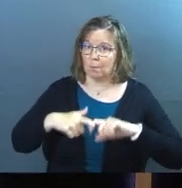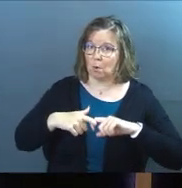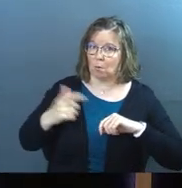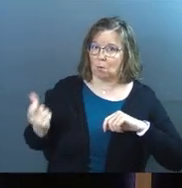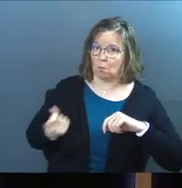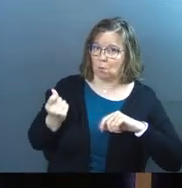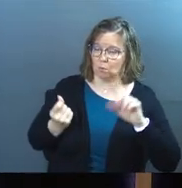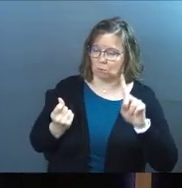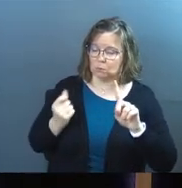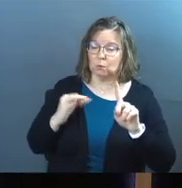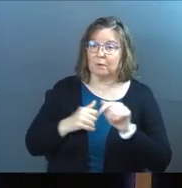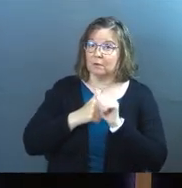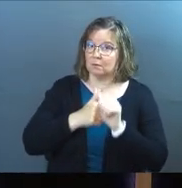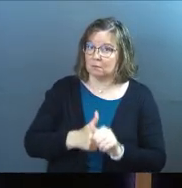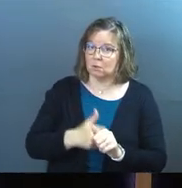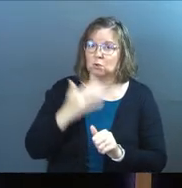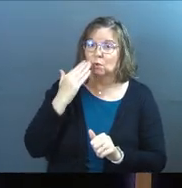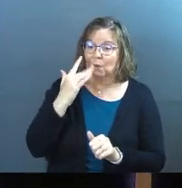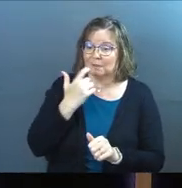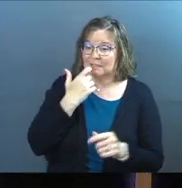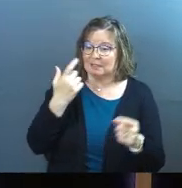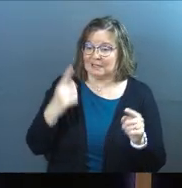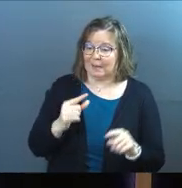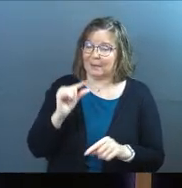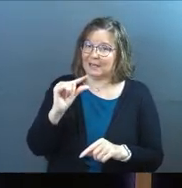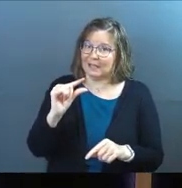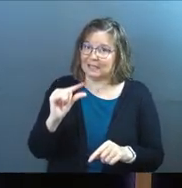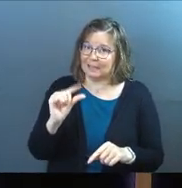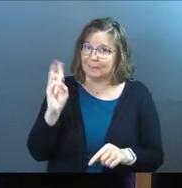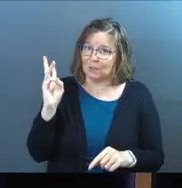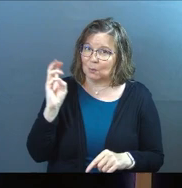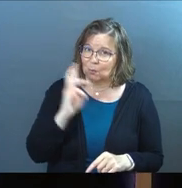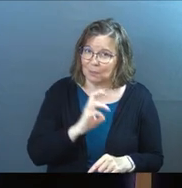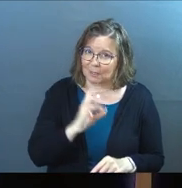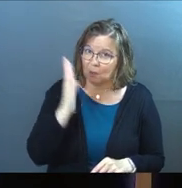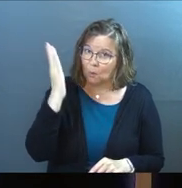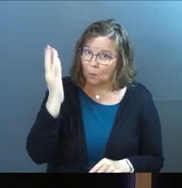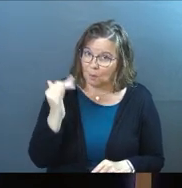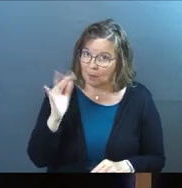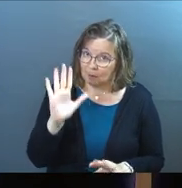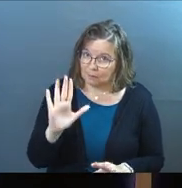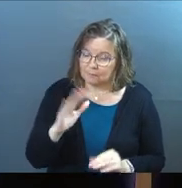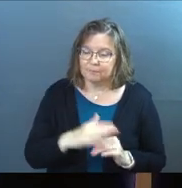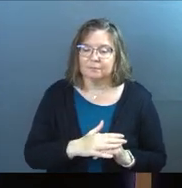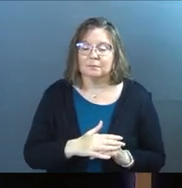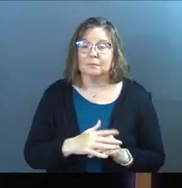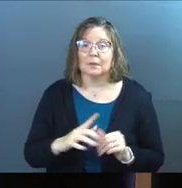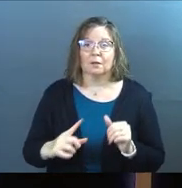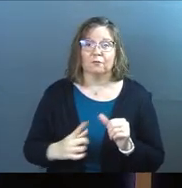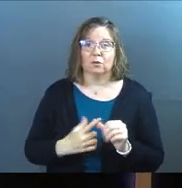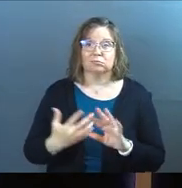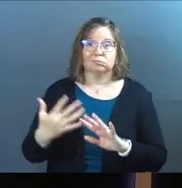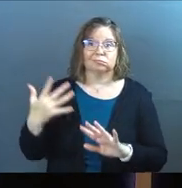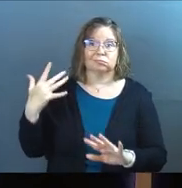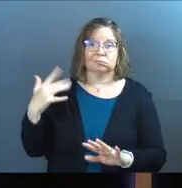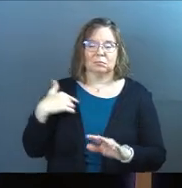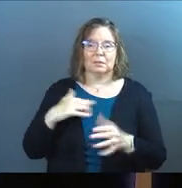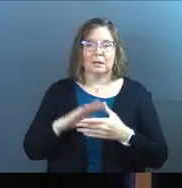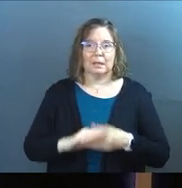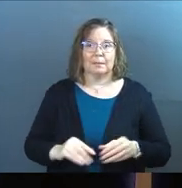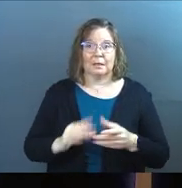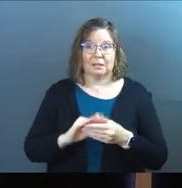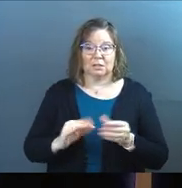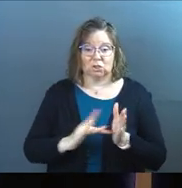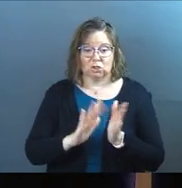us through this series, you know that what just happened there is a little bit weird. And here's why. From the very beginning, we said that the